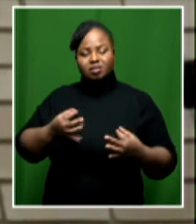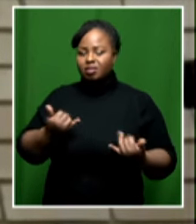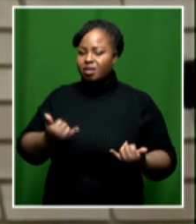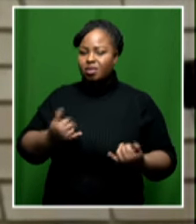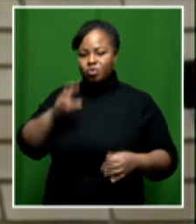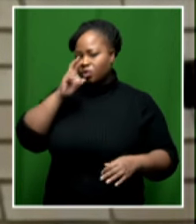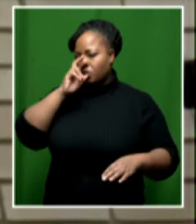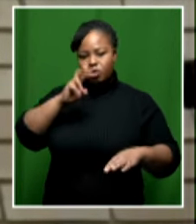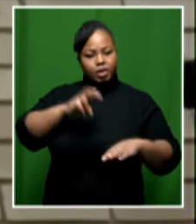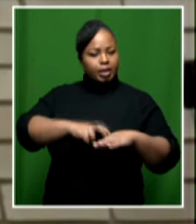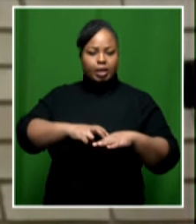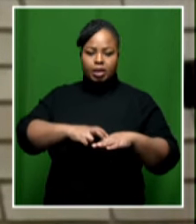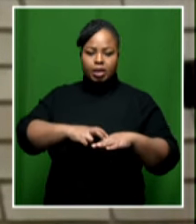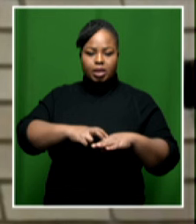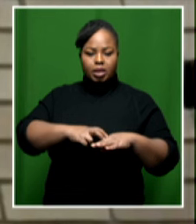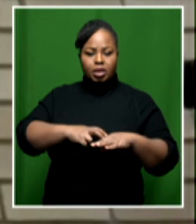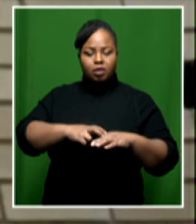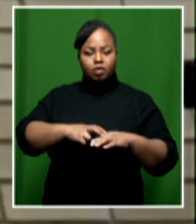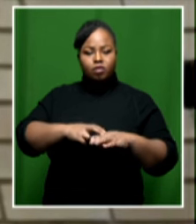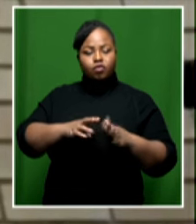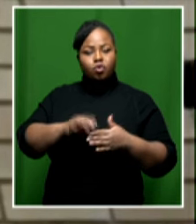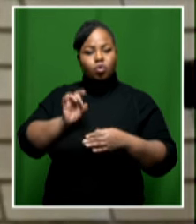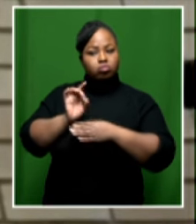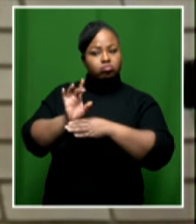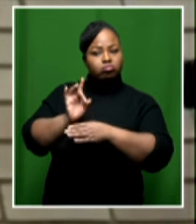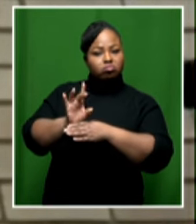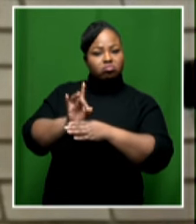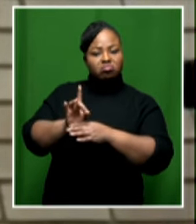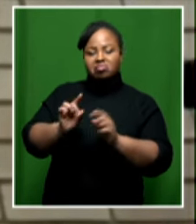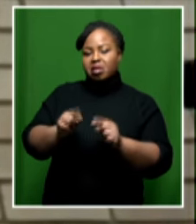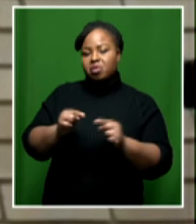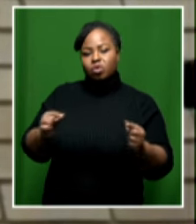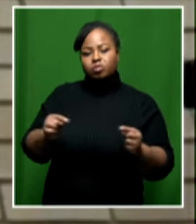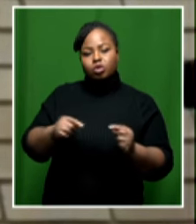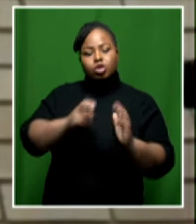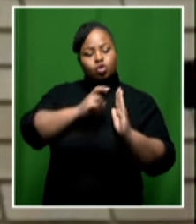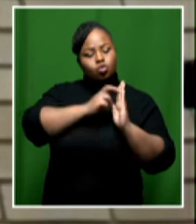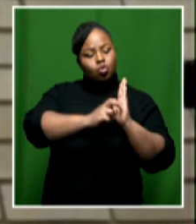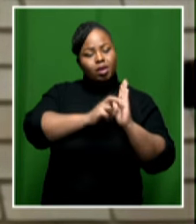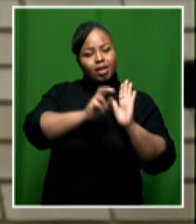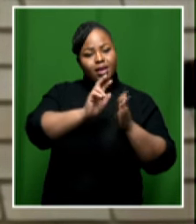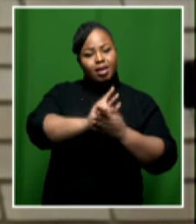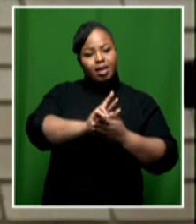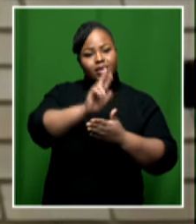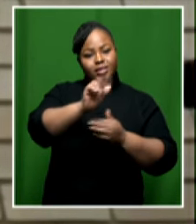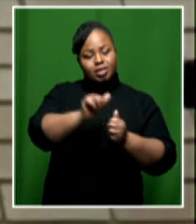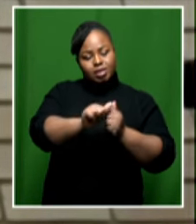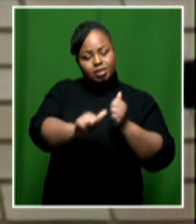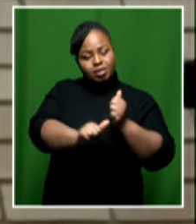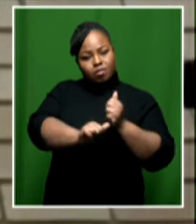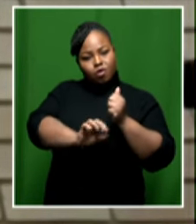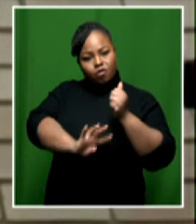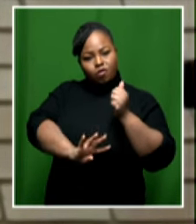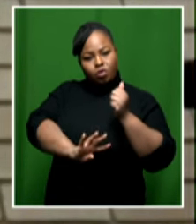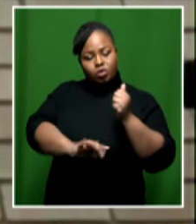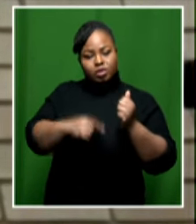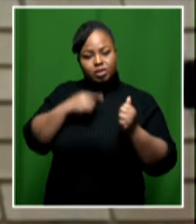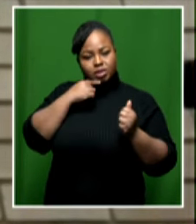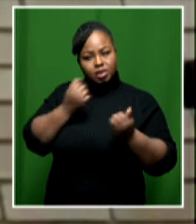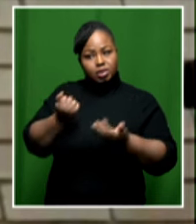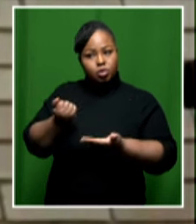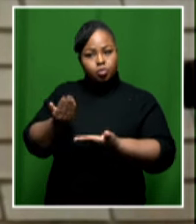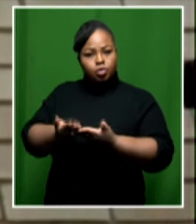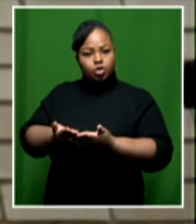for directions to be issued in terms of Rule 18 sub 4, calling for written submissions and